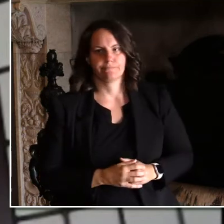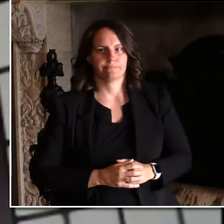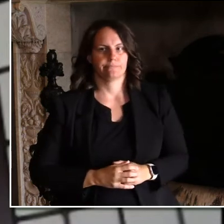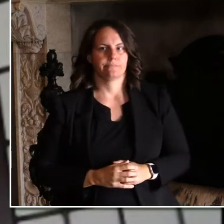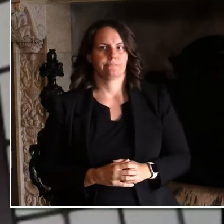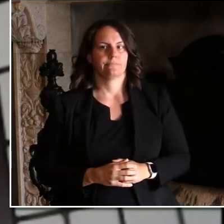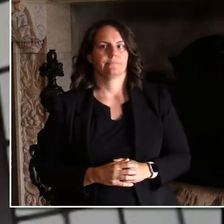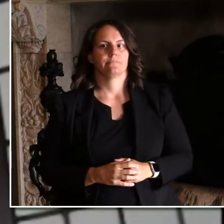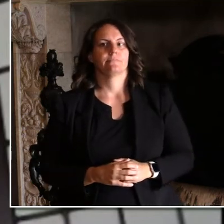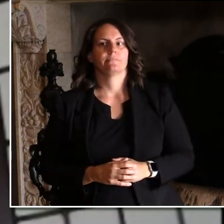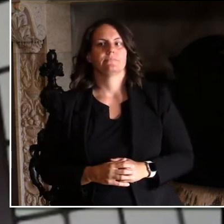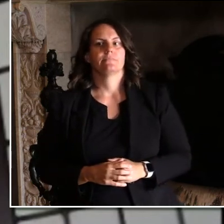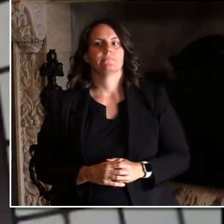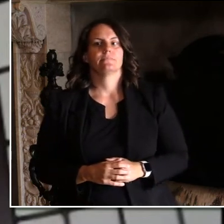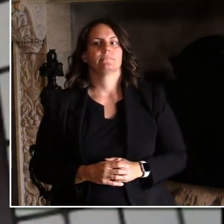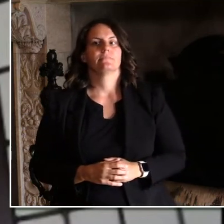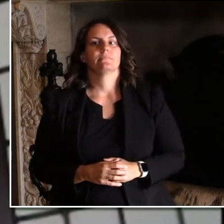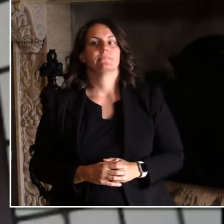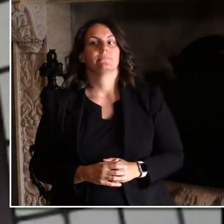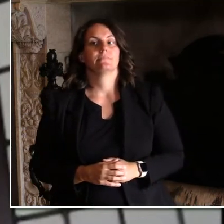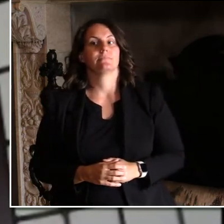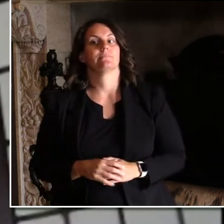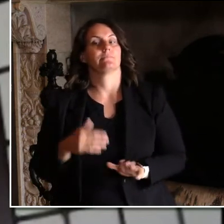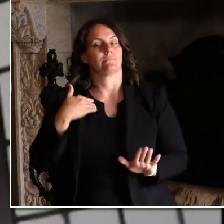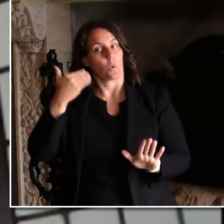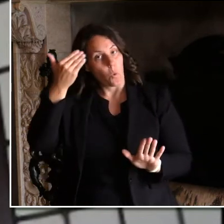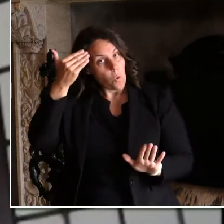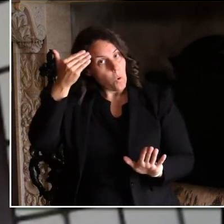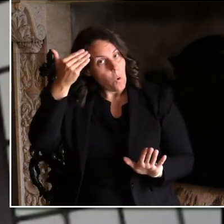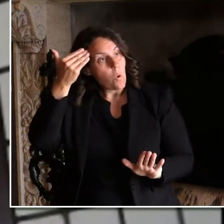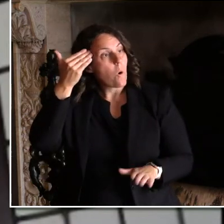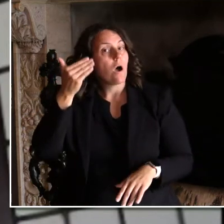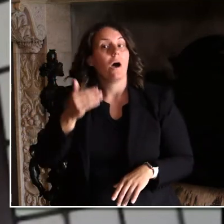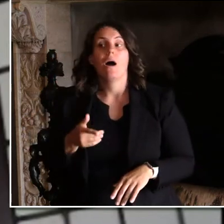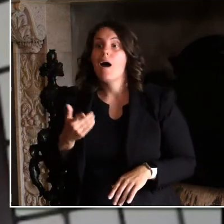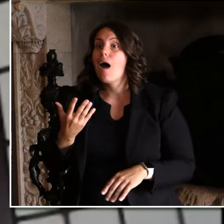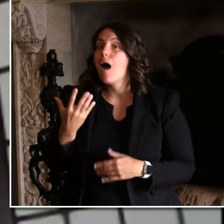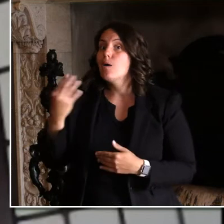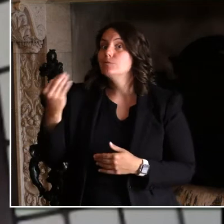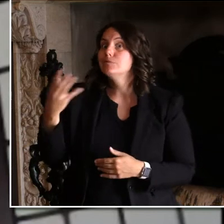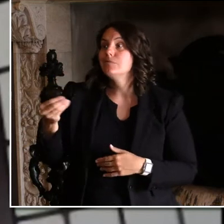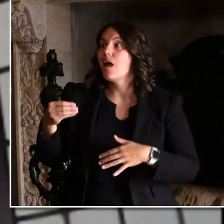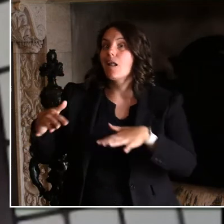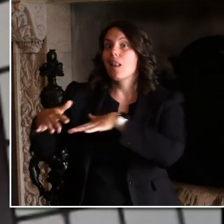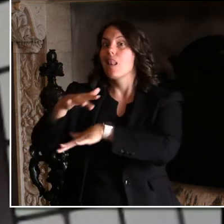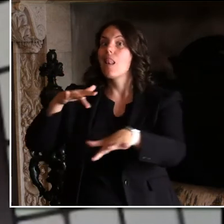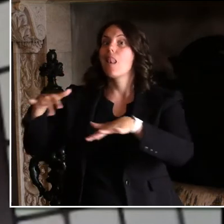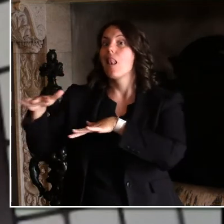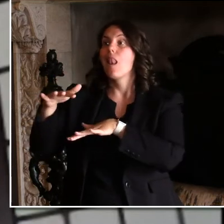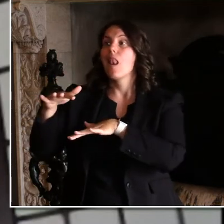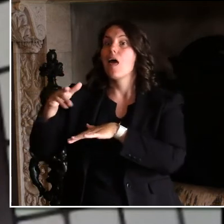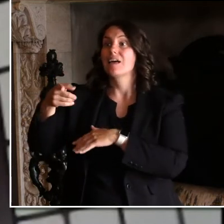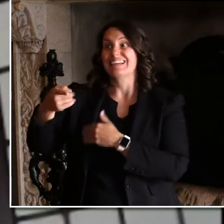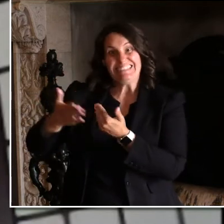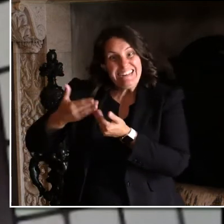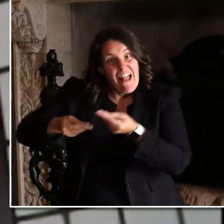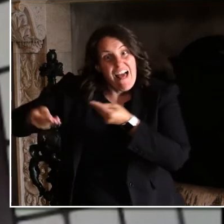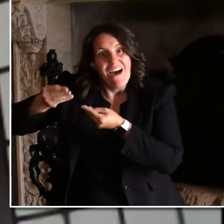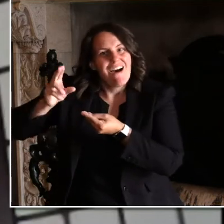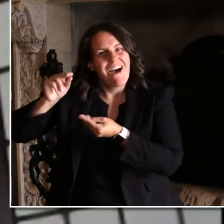that outdoor activities tend to have less of a risk,